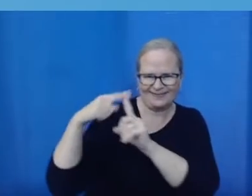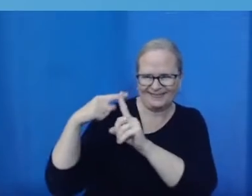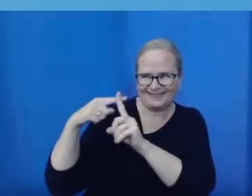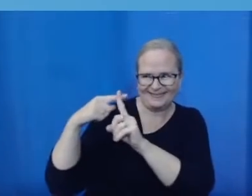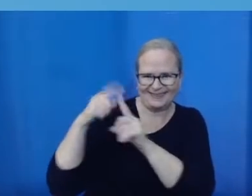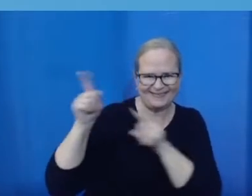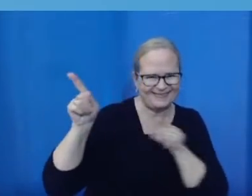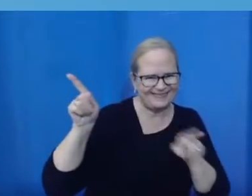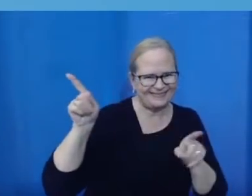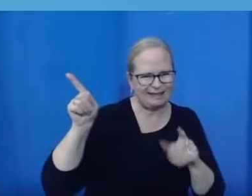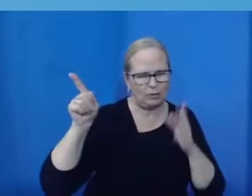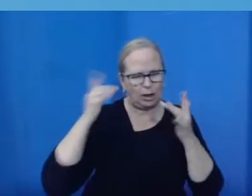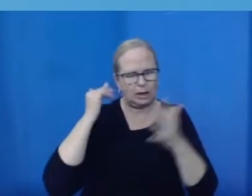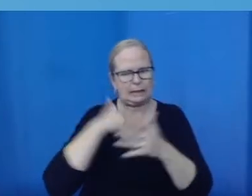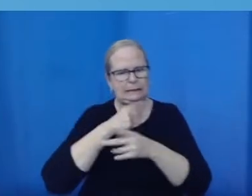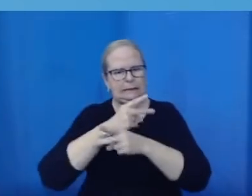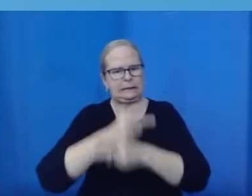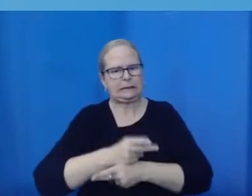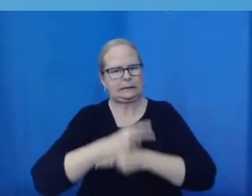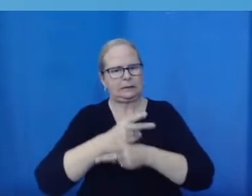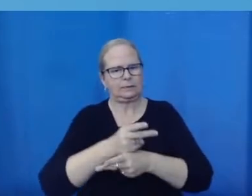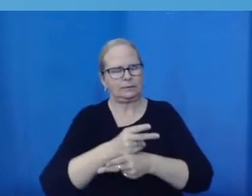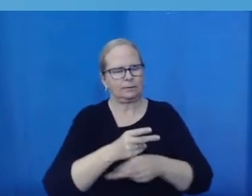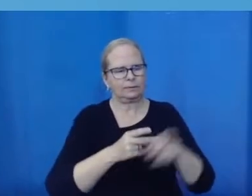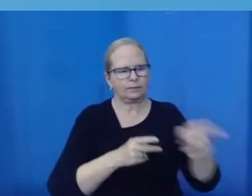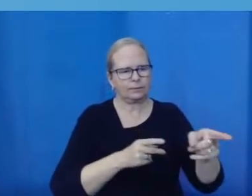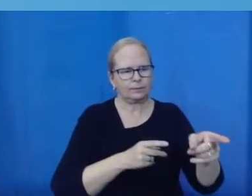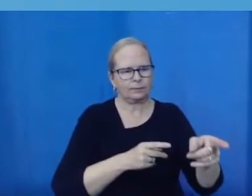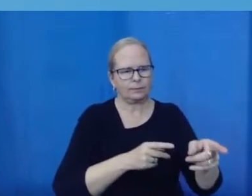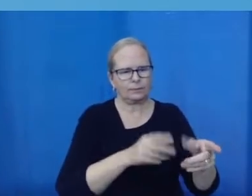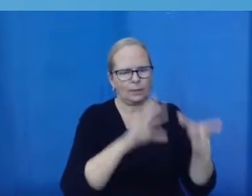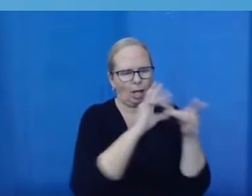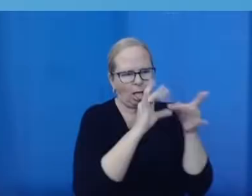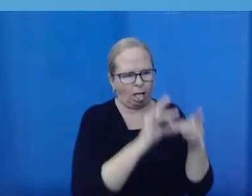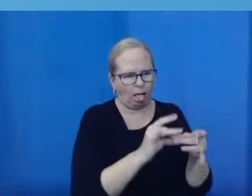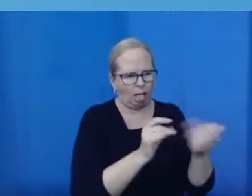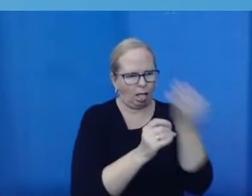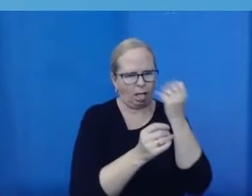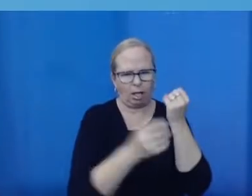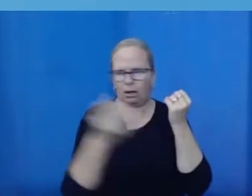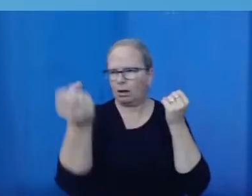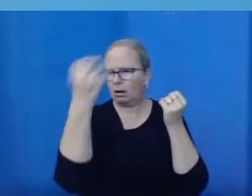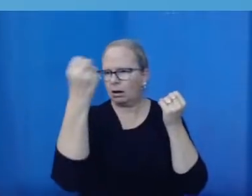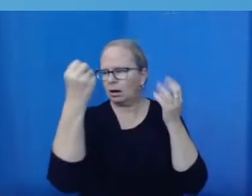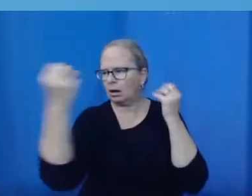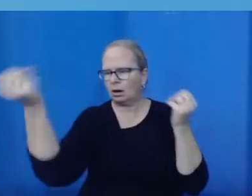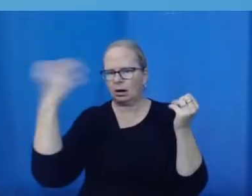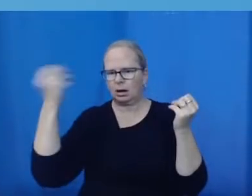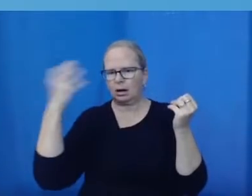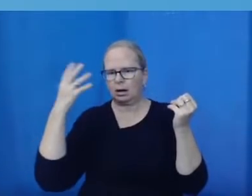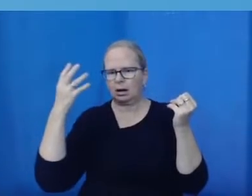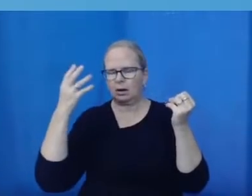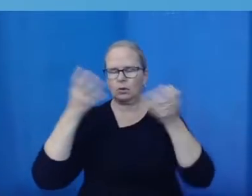it's so easy to get overwhelmed. You know, when COVID first hit, there was this big